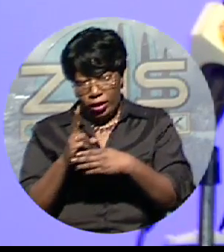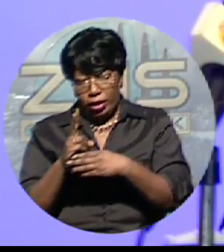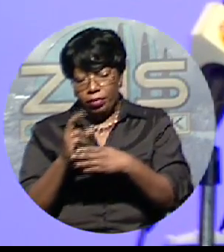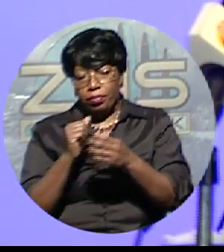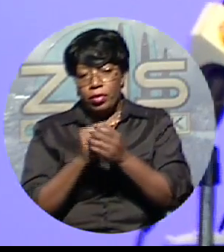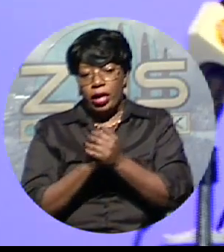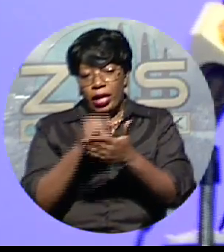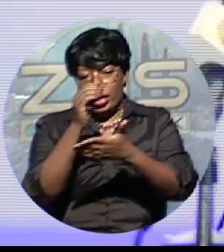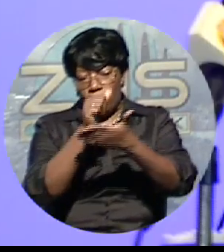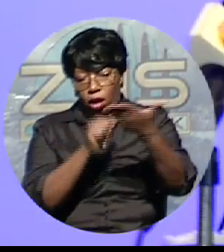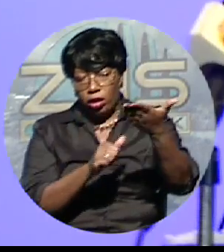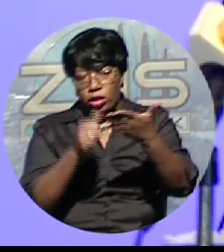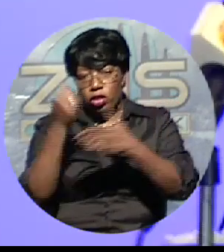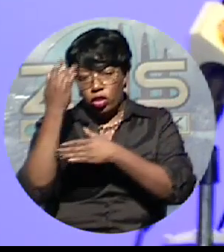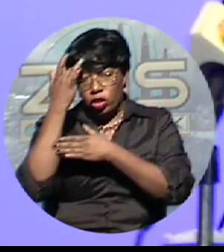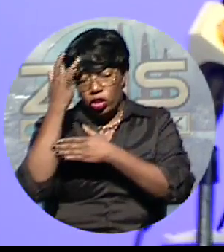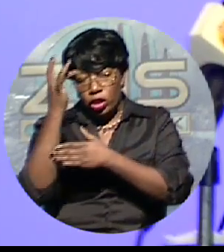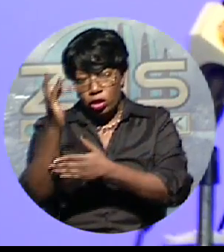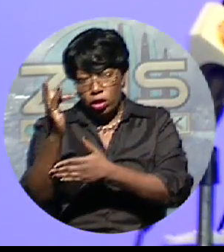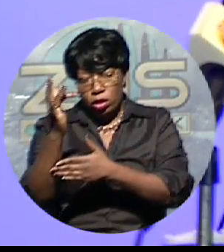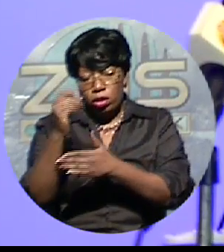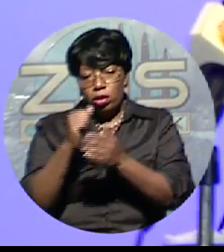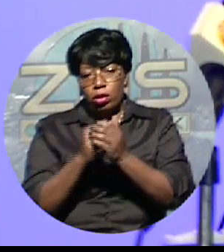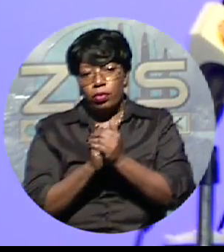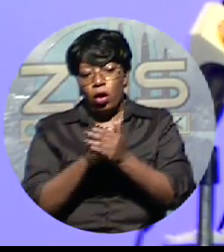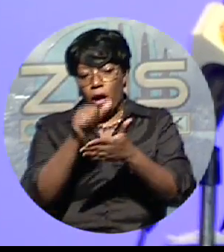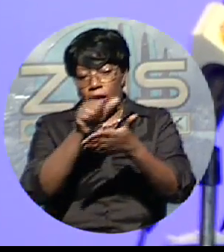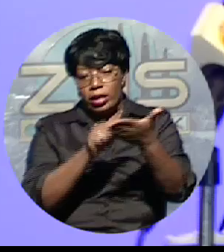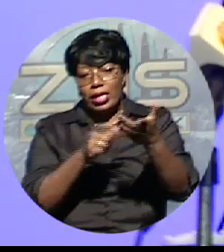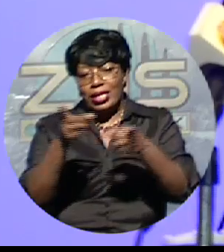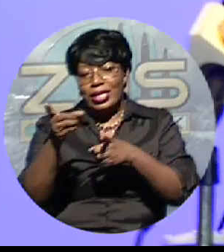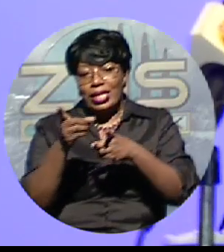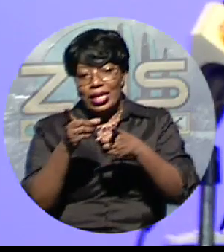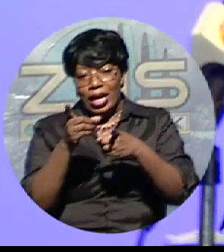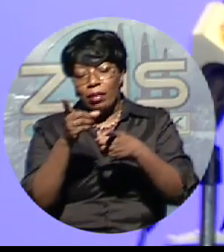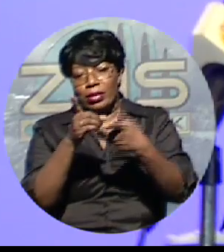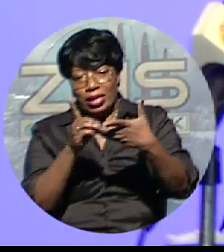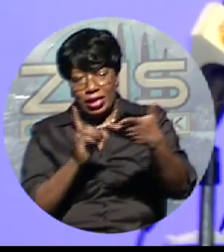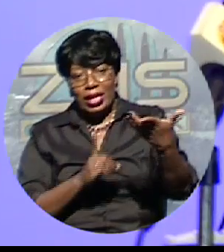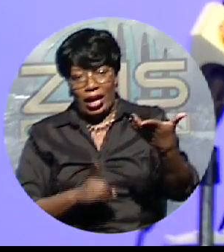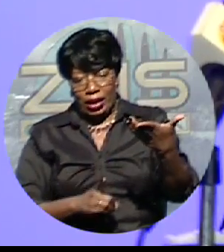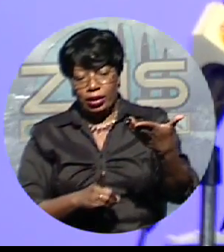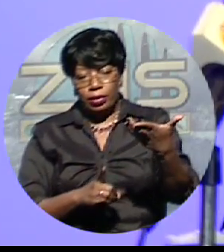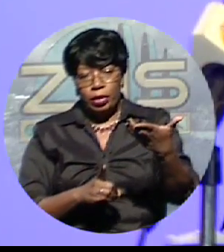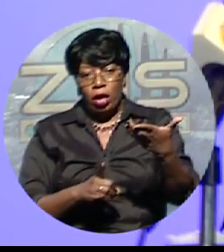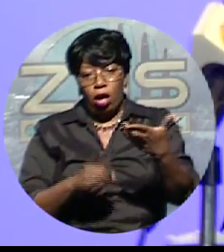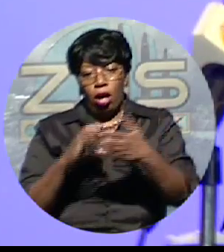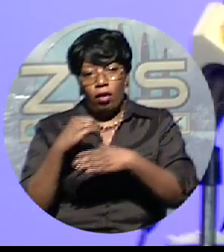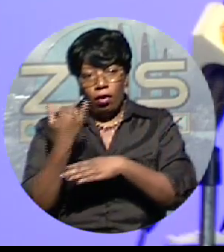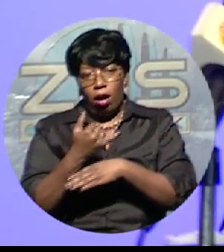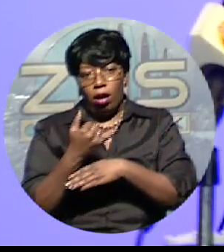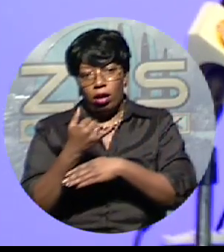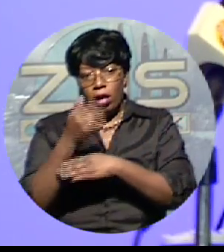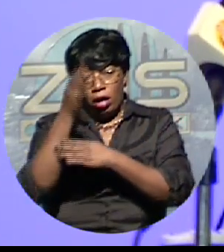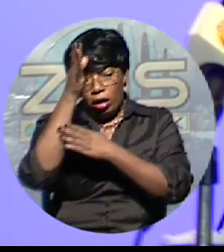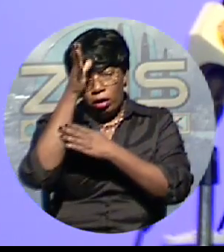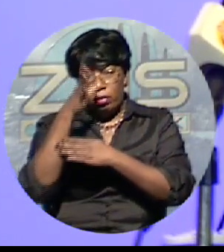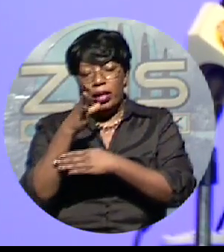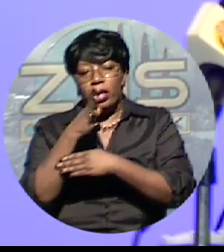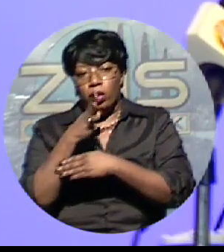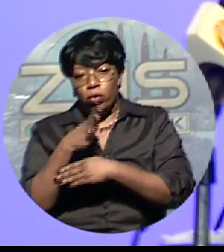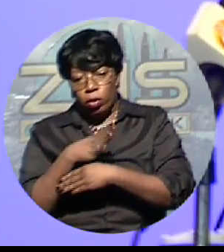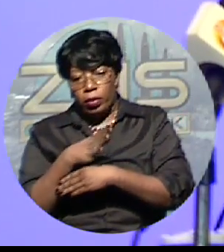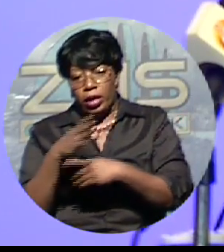if I get supposed to put professional flavor, architectural and design genius of our countrymen and women, and